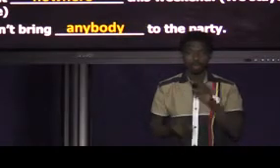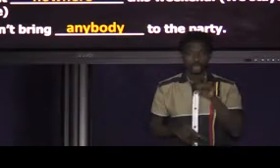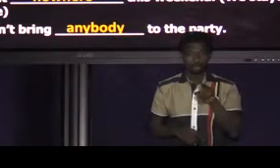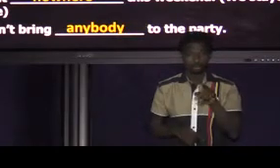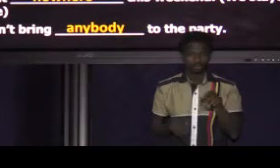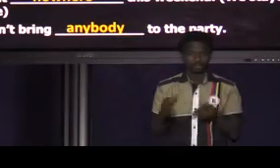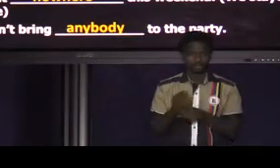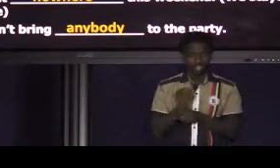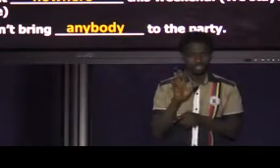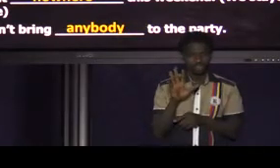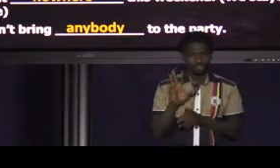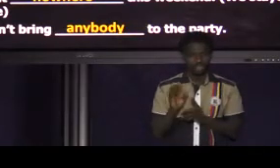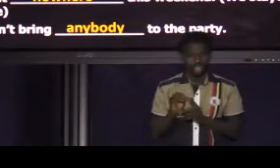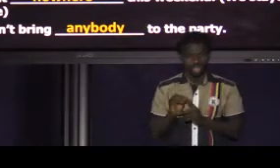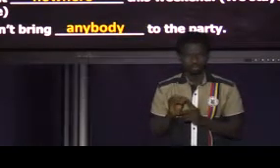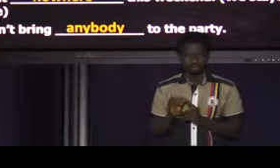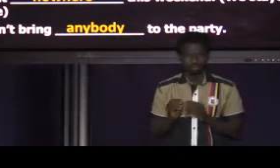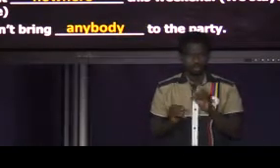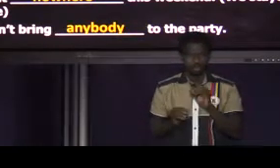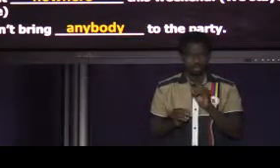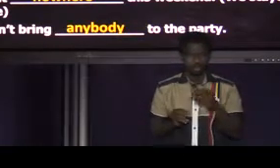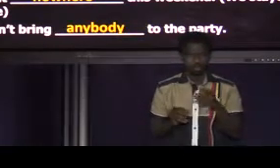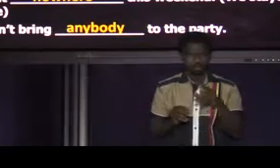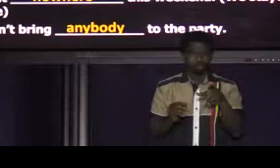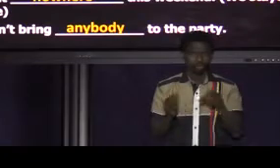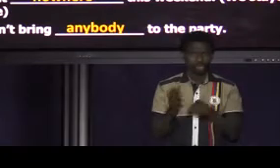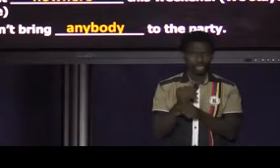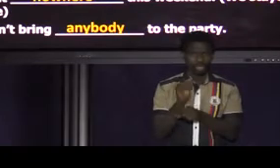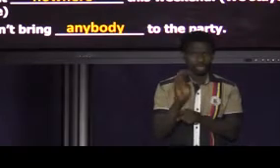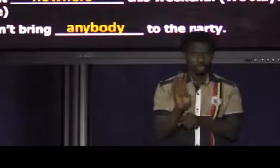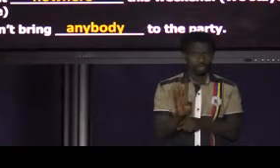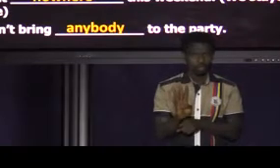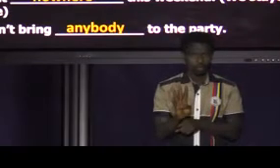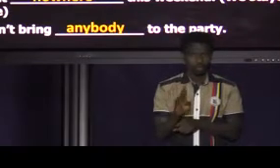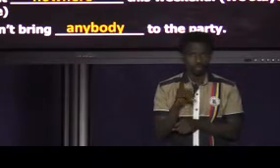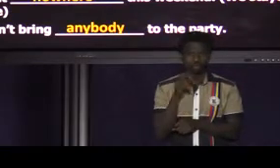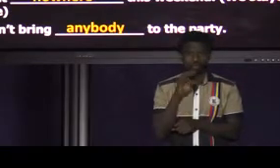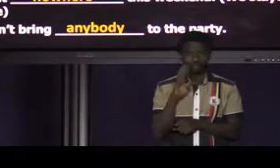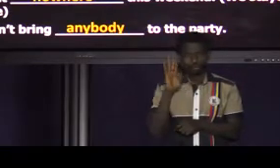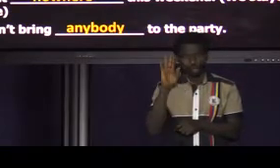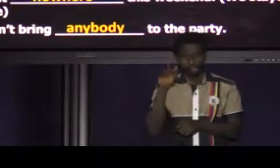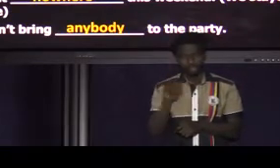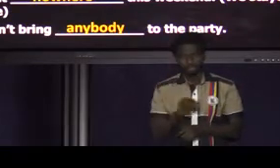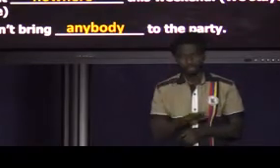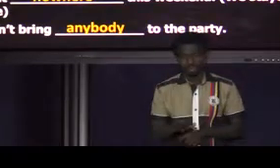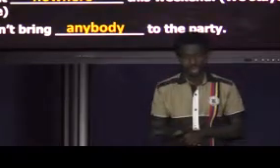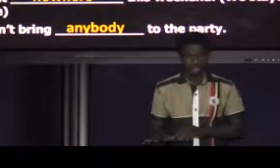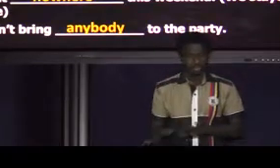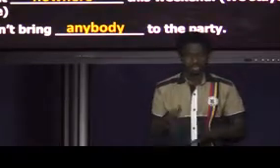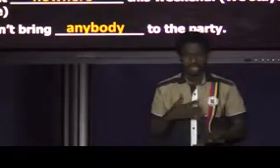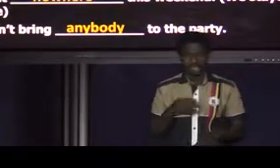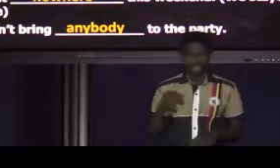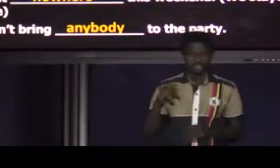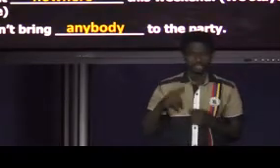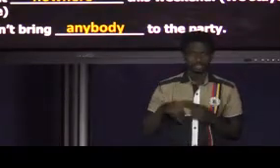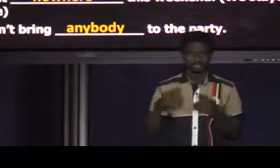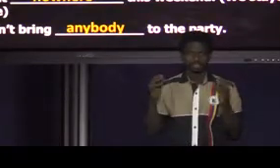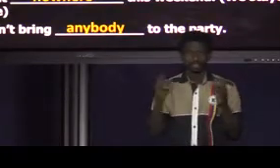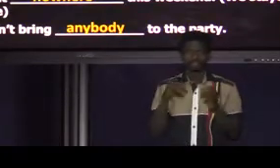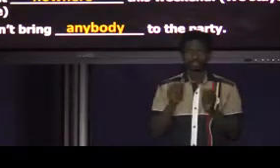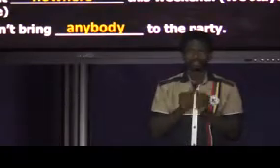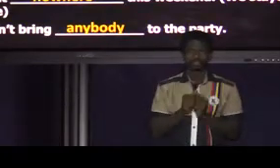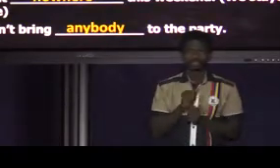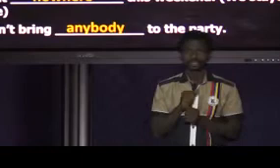got 5 too. Oh, you got 4. You are smart children. And I need to celebrate you with a